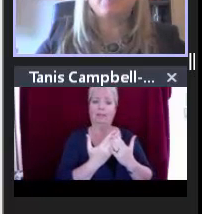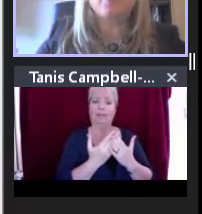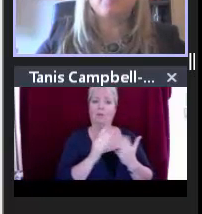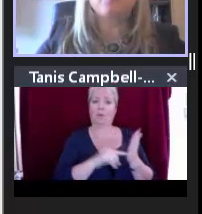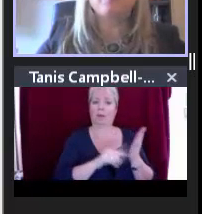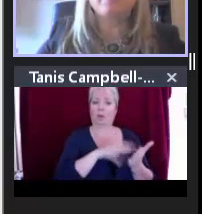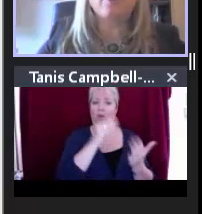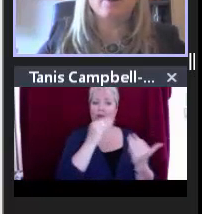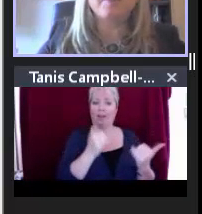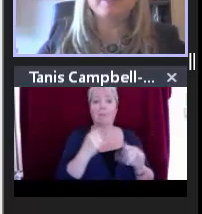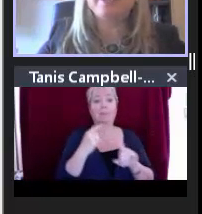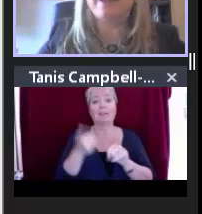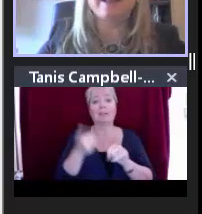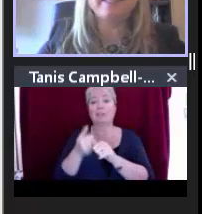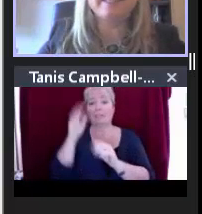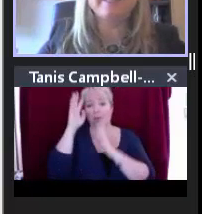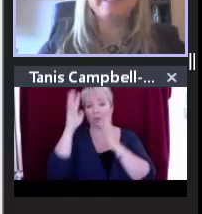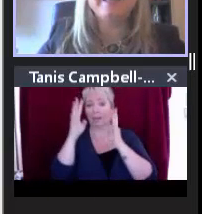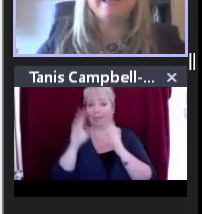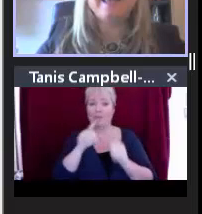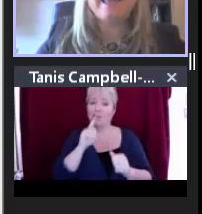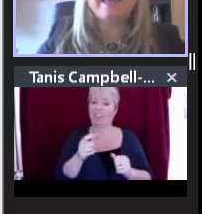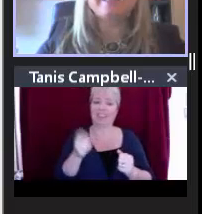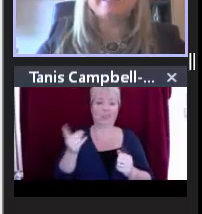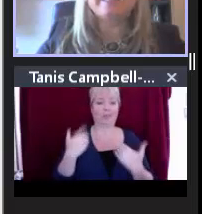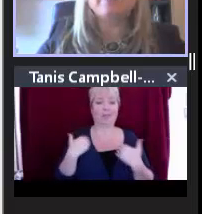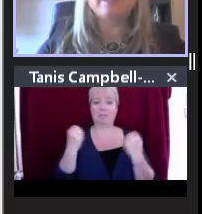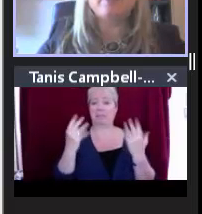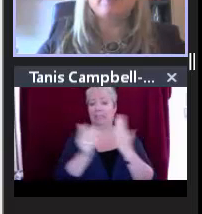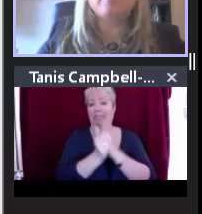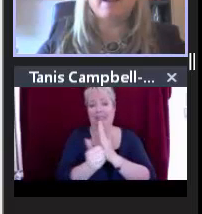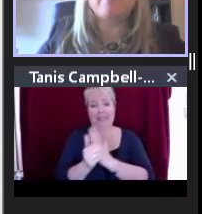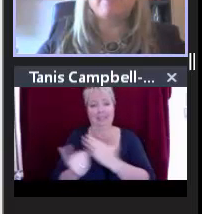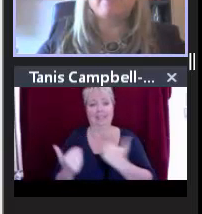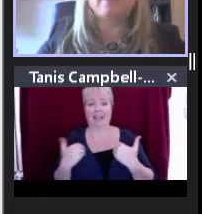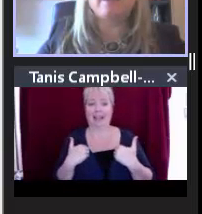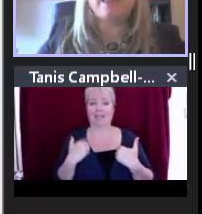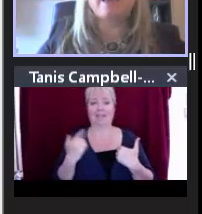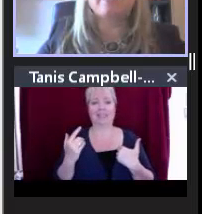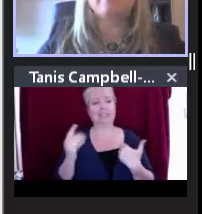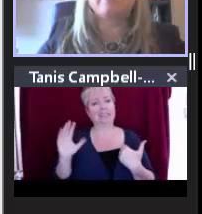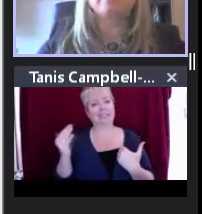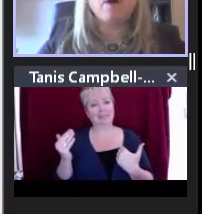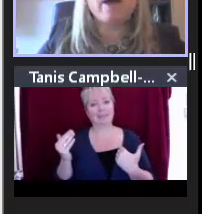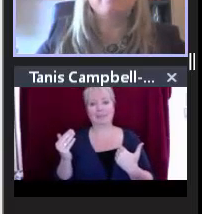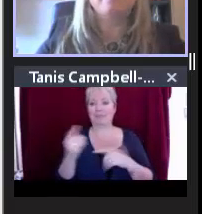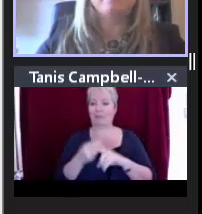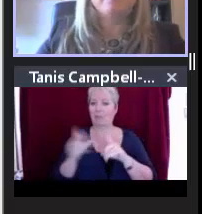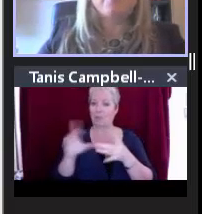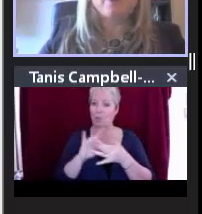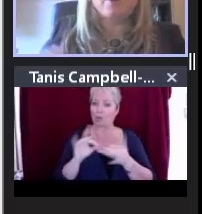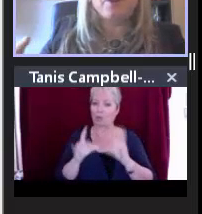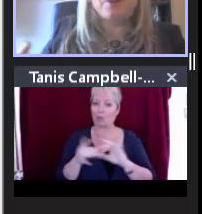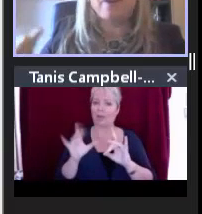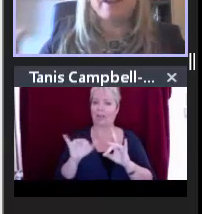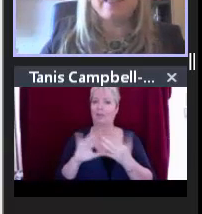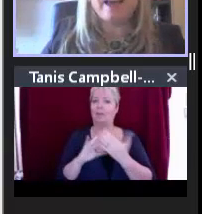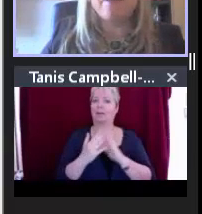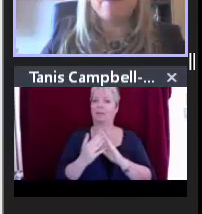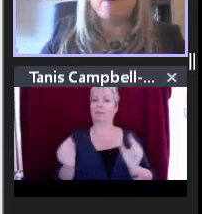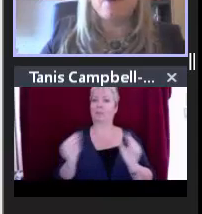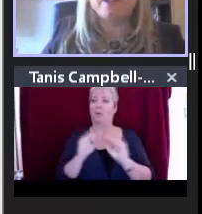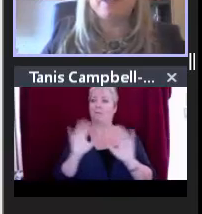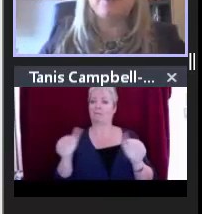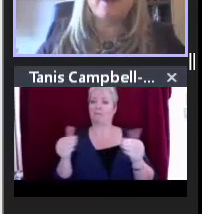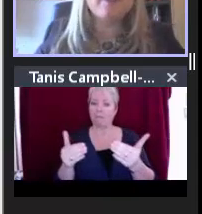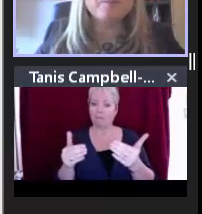creative. So you really are multifaceted, and it sounds like you're arriving at a spot where you're finding